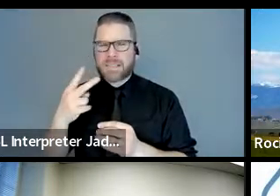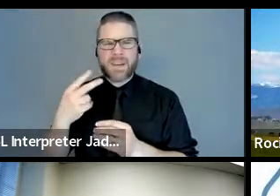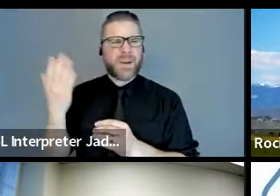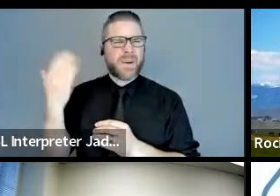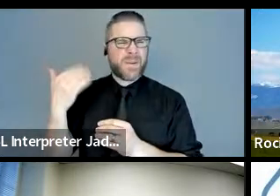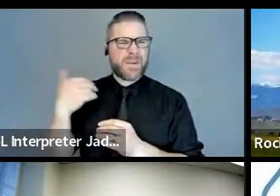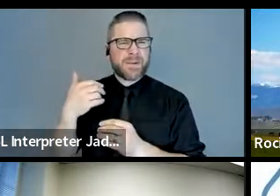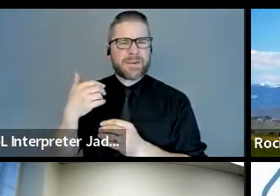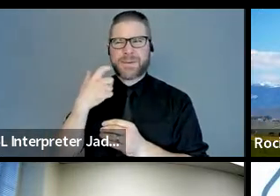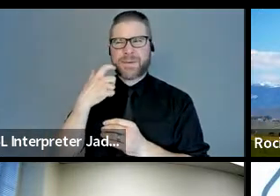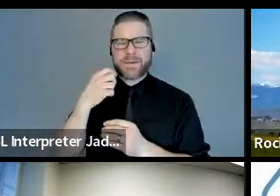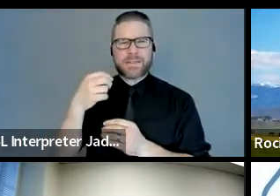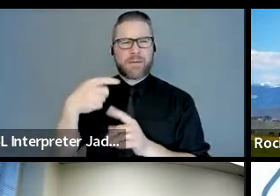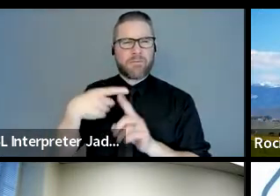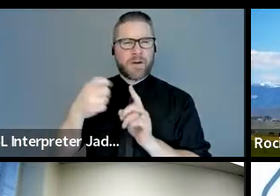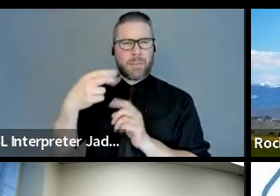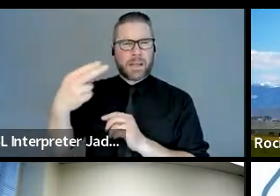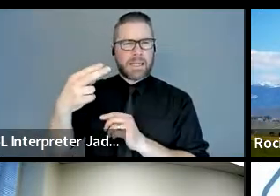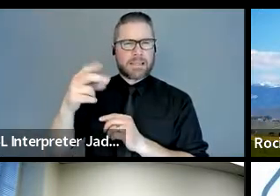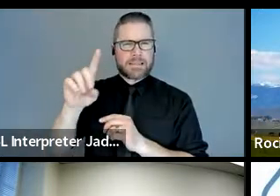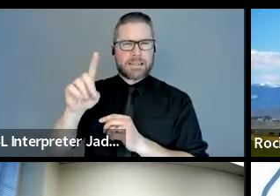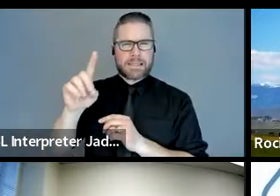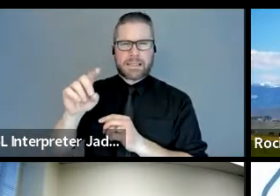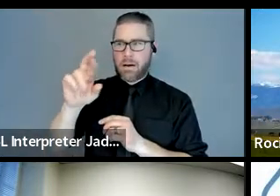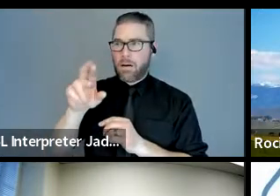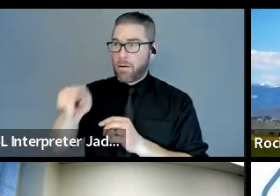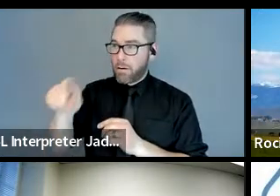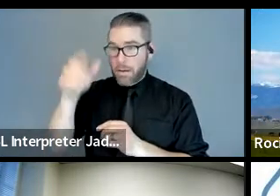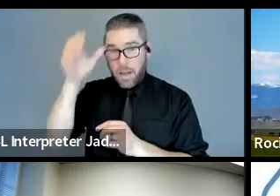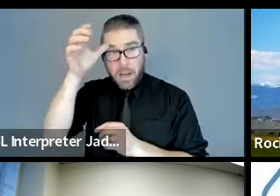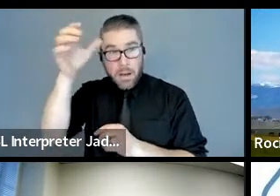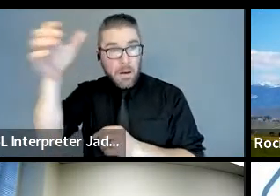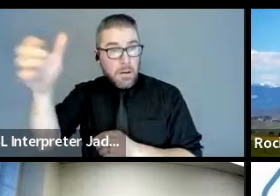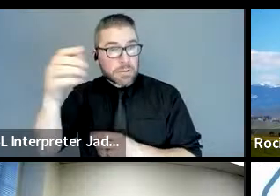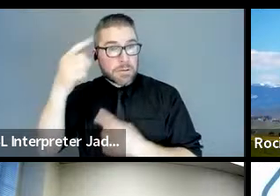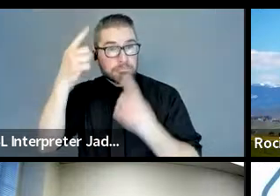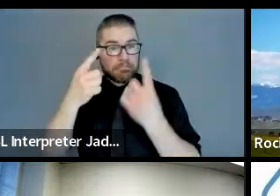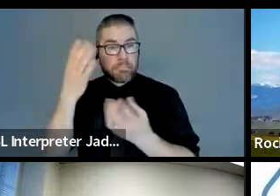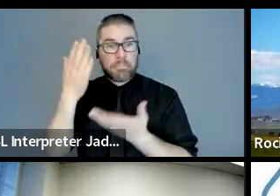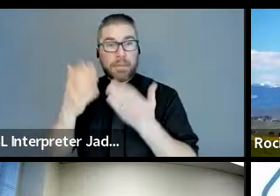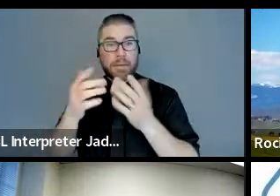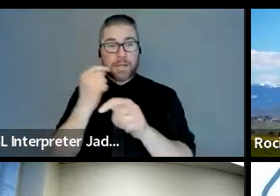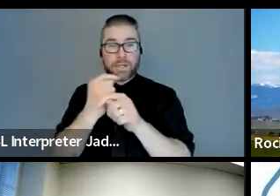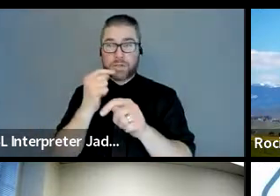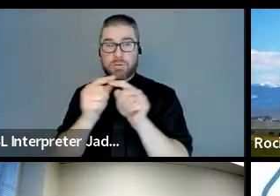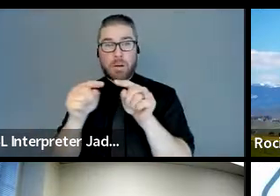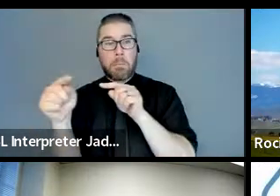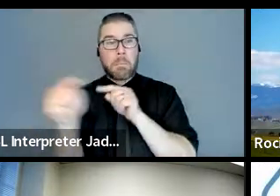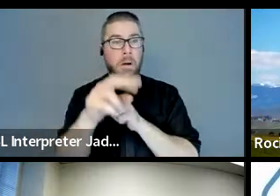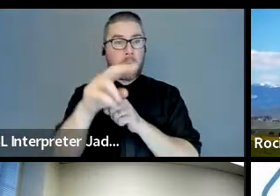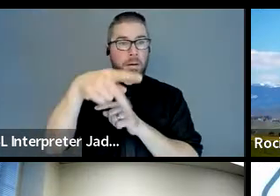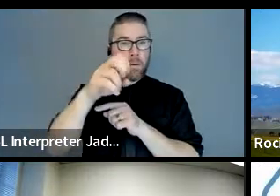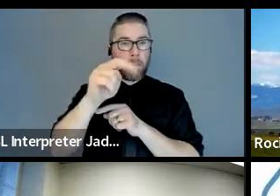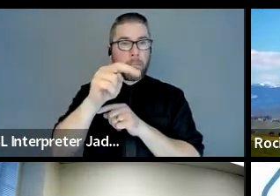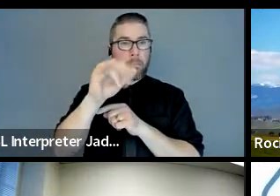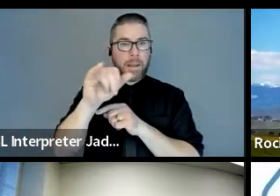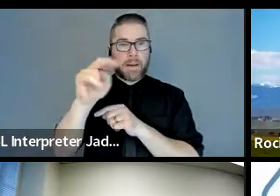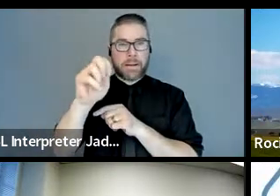contemplates being able to route trucks, say going to Penny Newman and potentially other